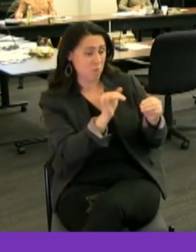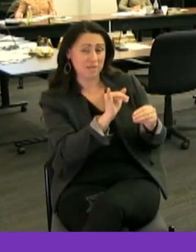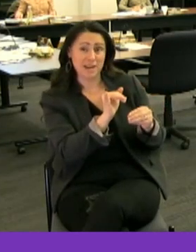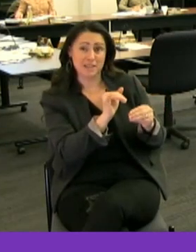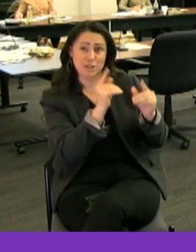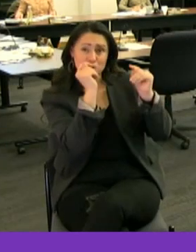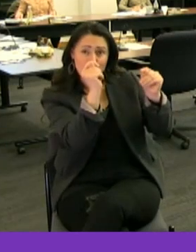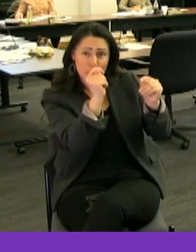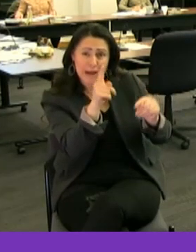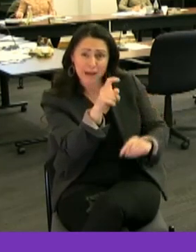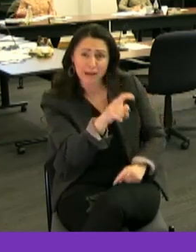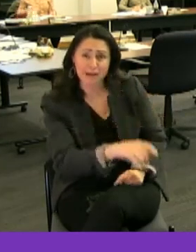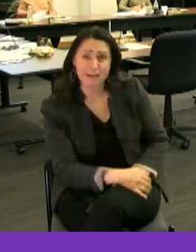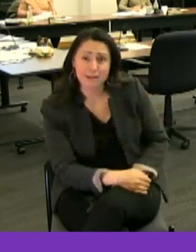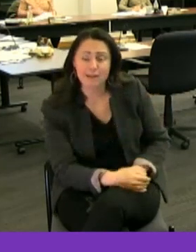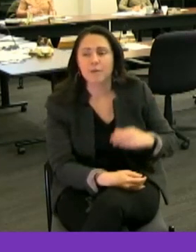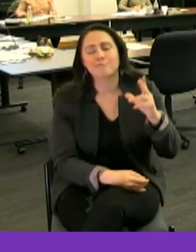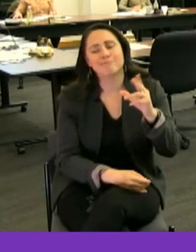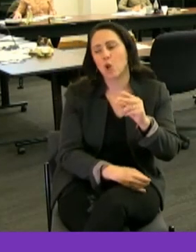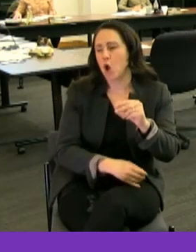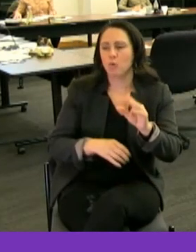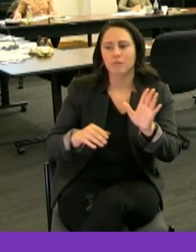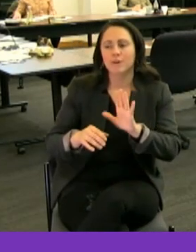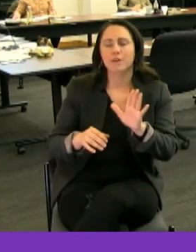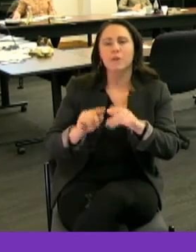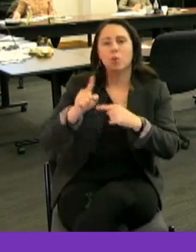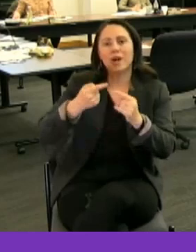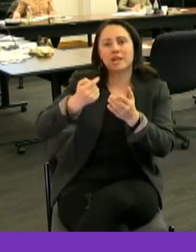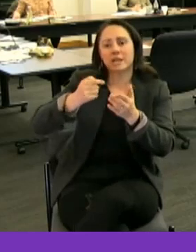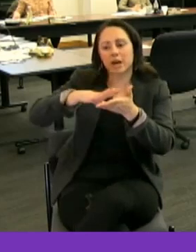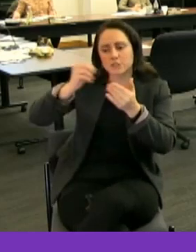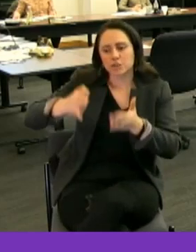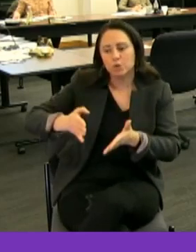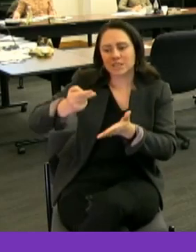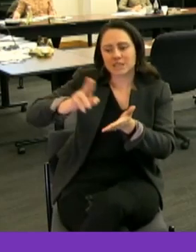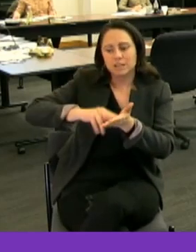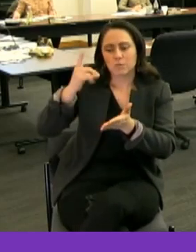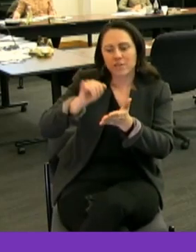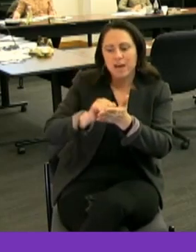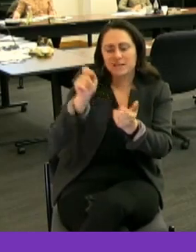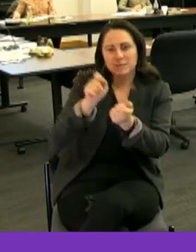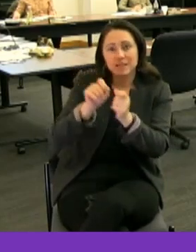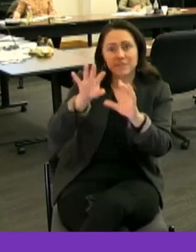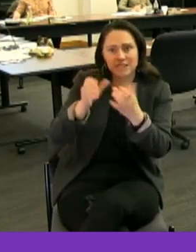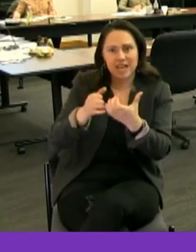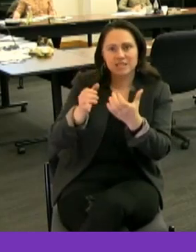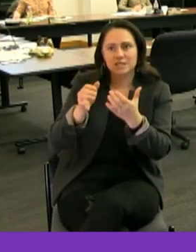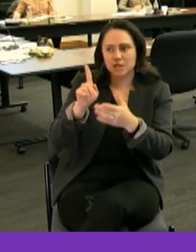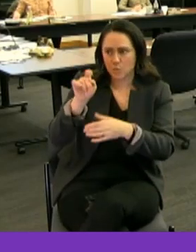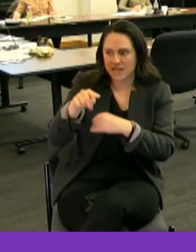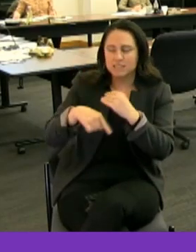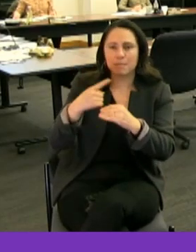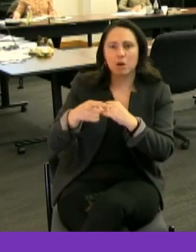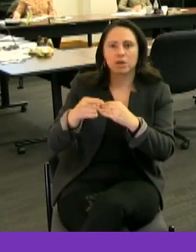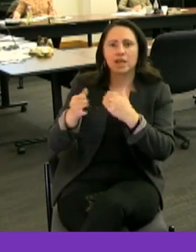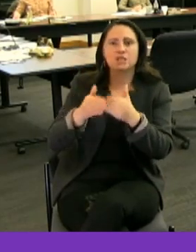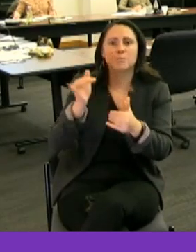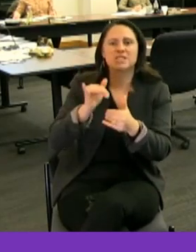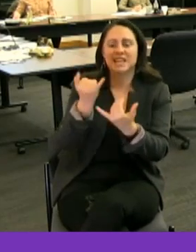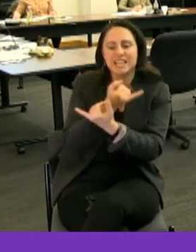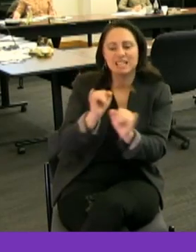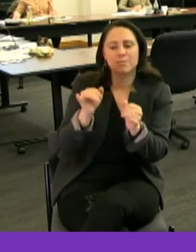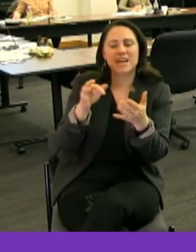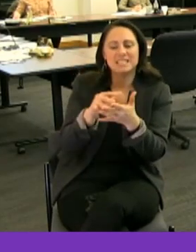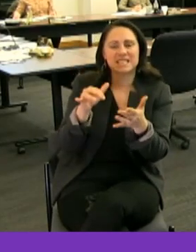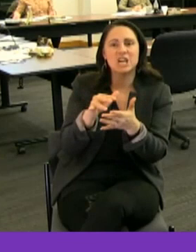tutoring? No, so when a student signs up for that specific class that you asked about, Right. it's almost like an